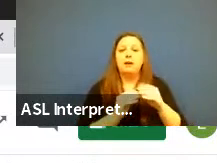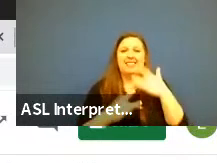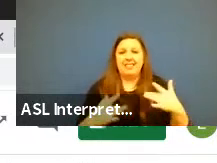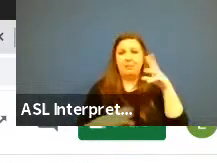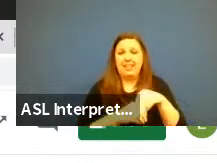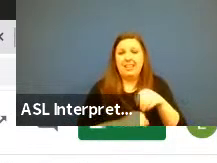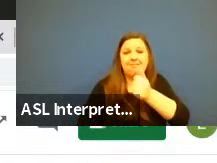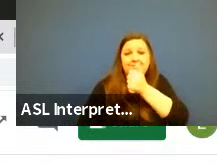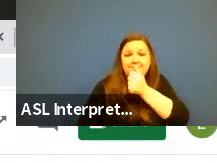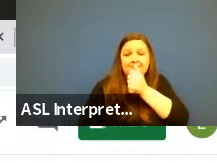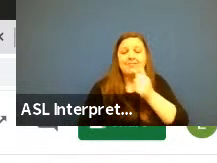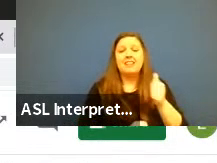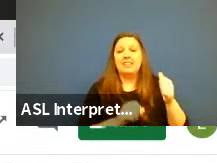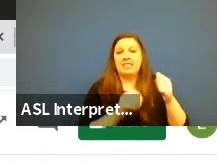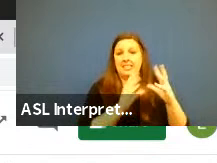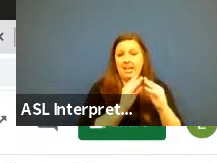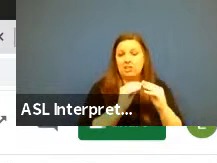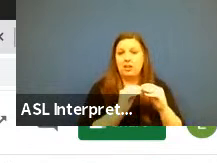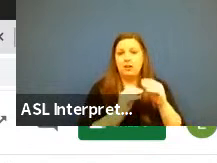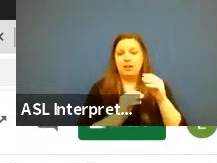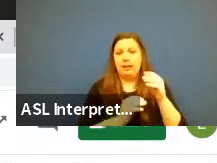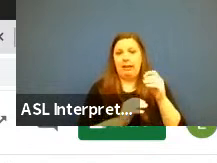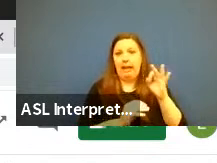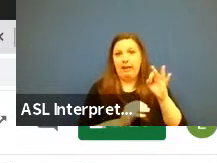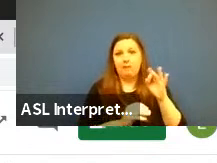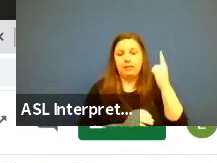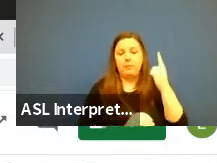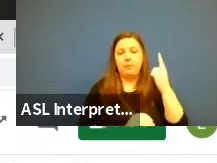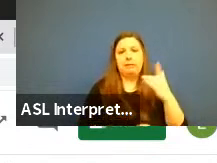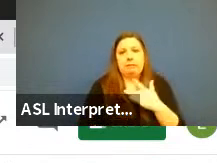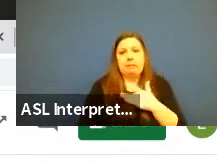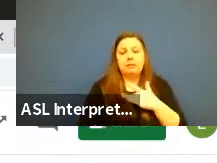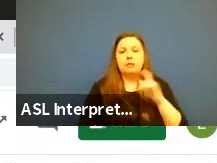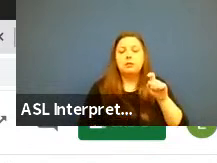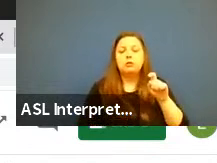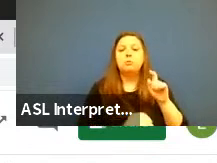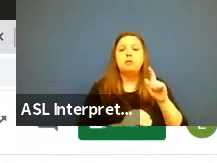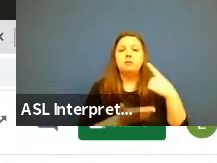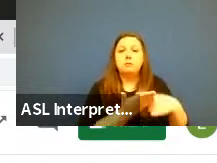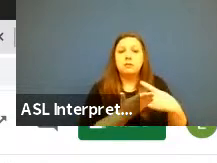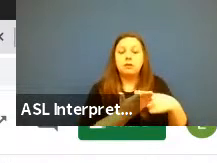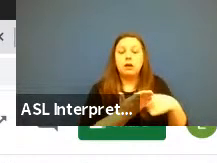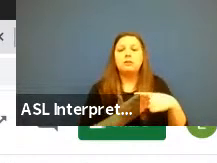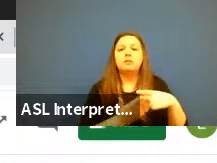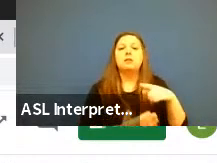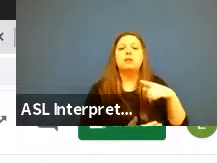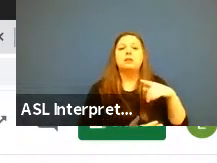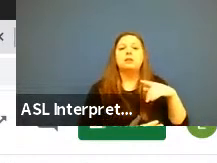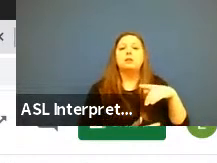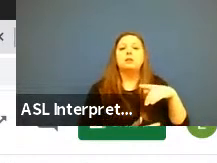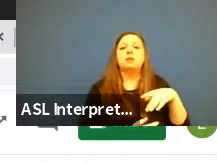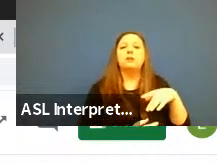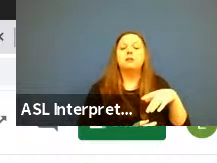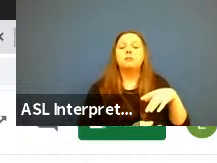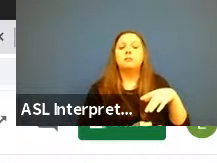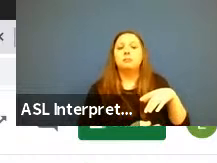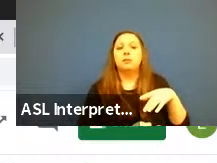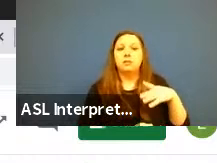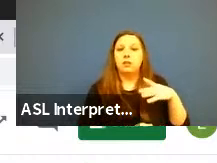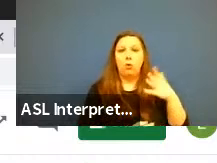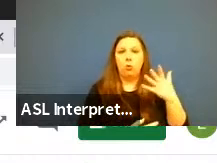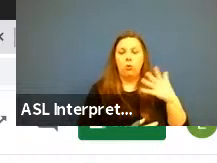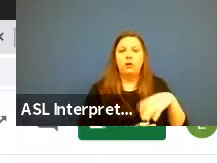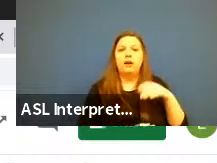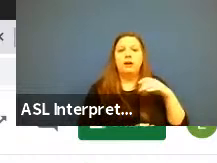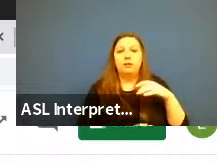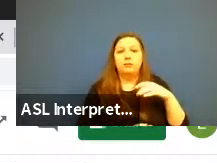being discussed. And if you don't do it there, you don't get a chance to discuss it. So it's either that or excuse yourself from the regular meeting